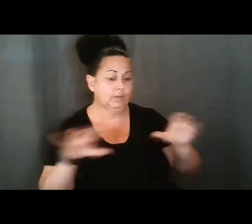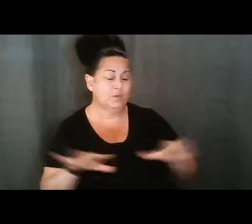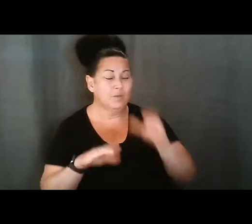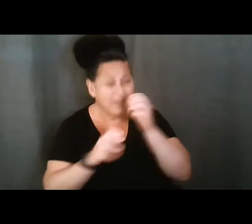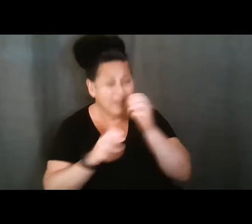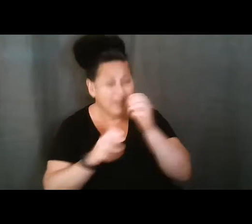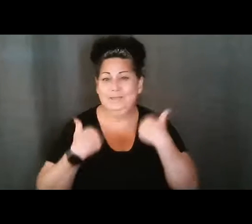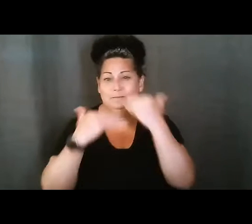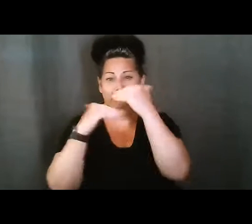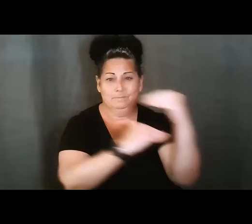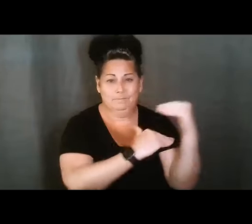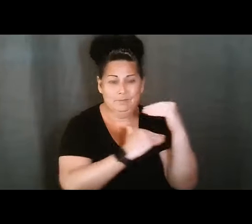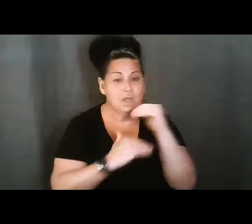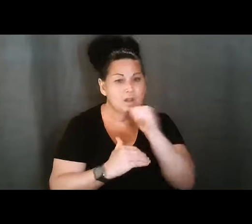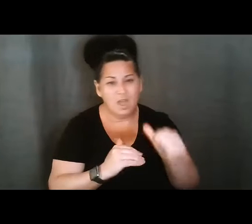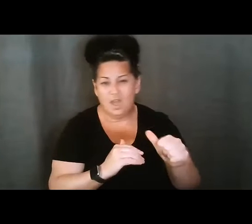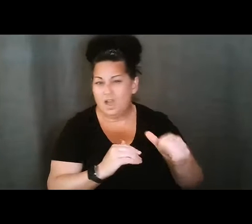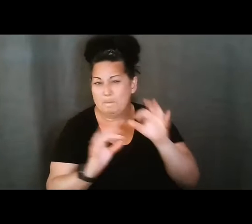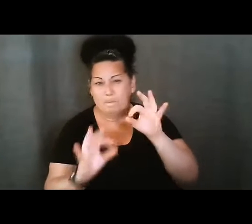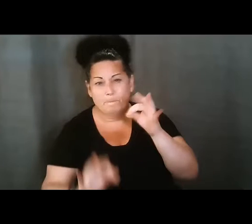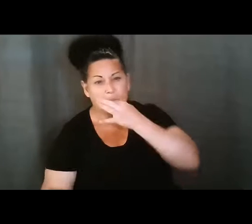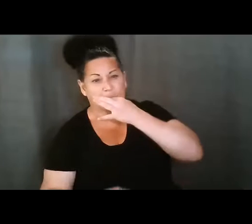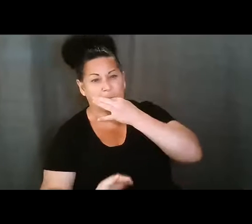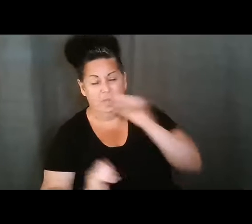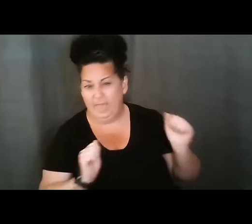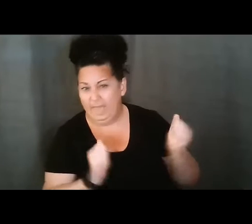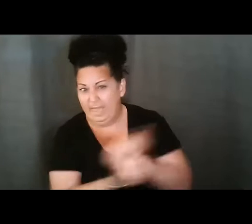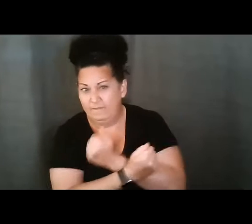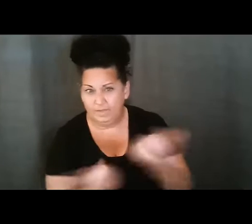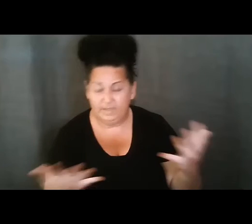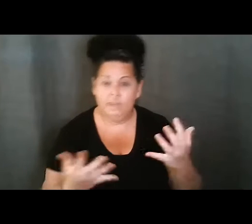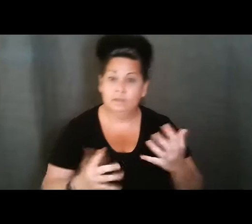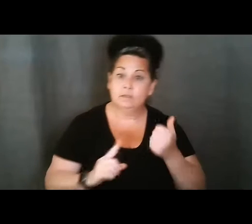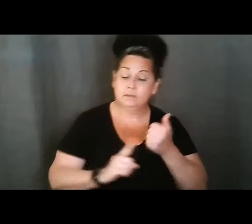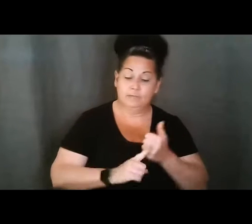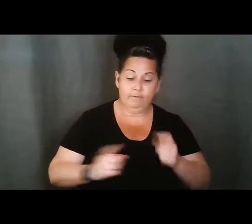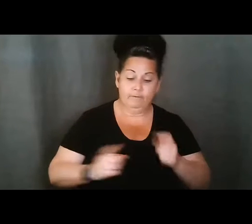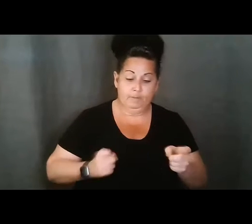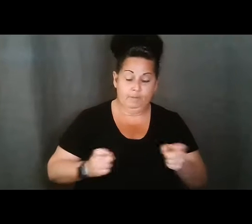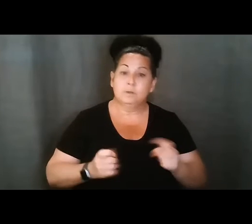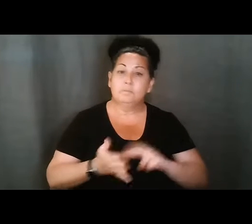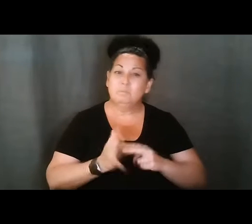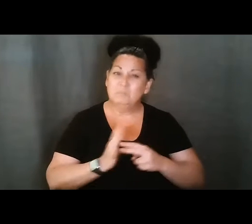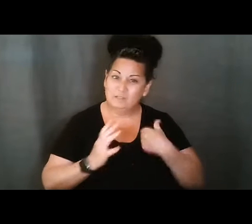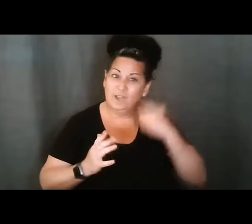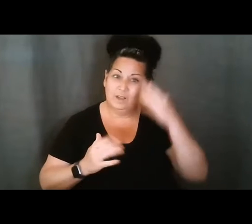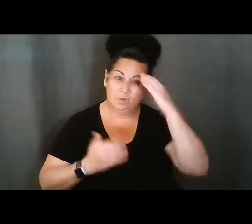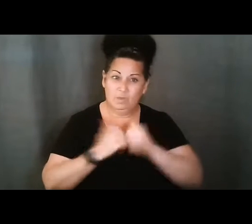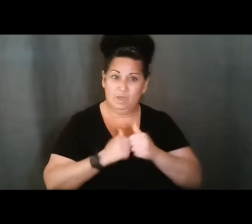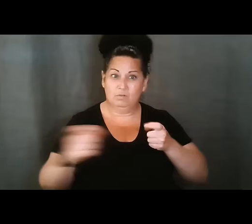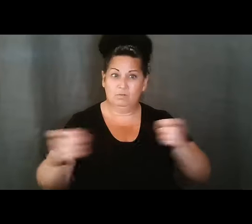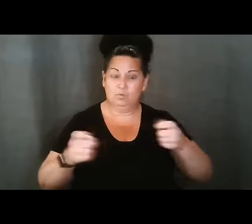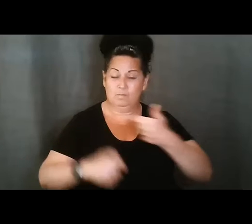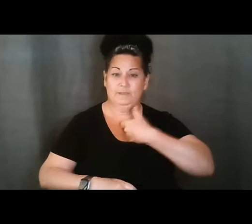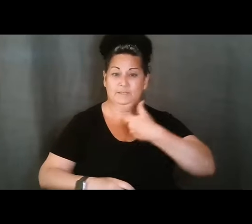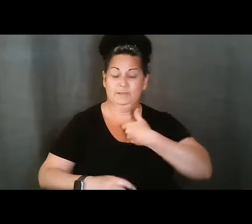not good at everything we do. Self-management. I know how to control myself and my emotions. Parents, how many times have you come to the school